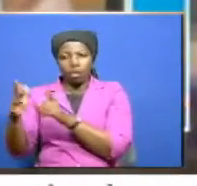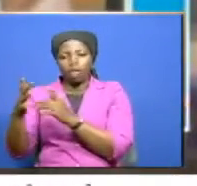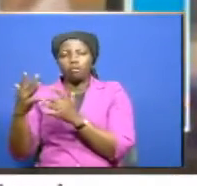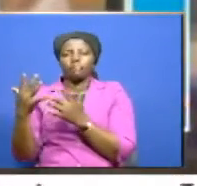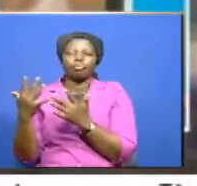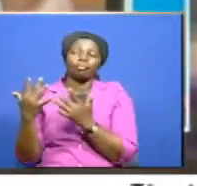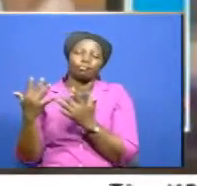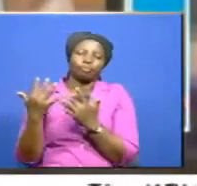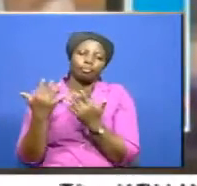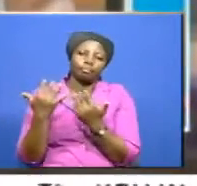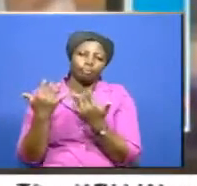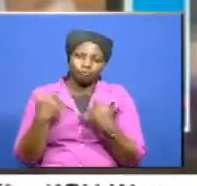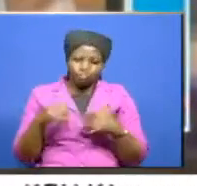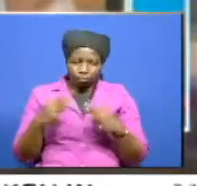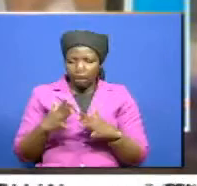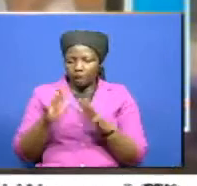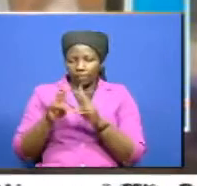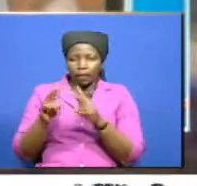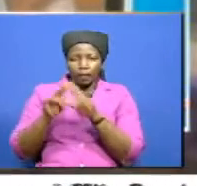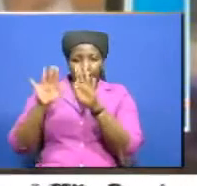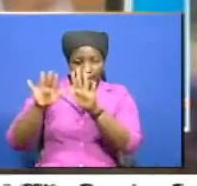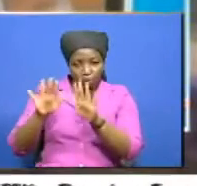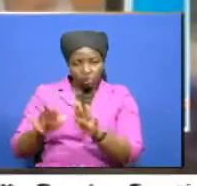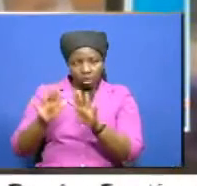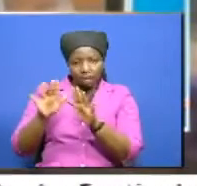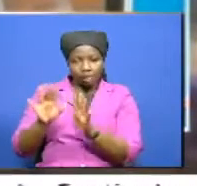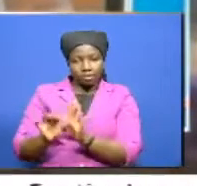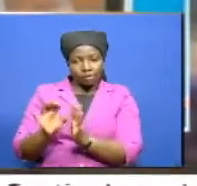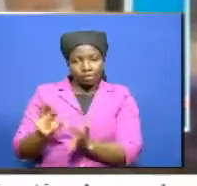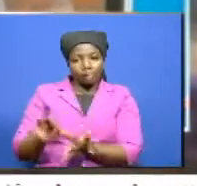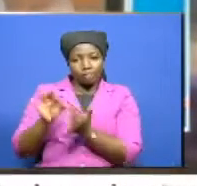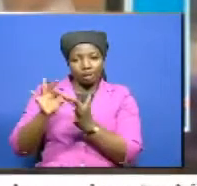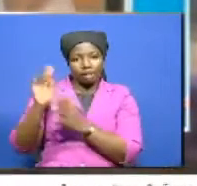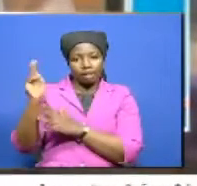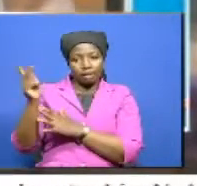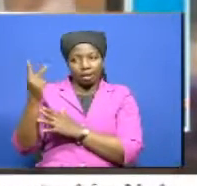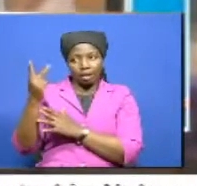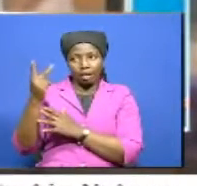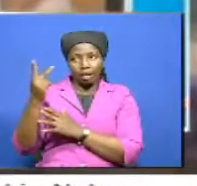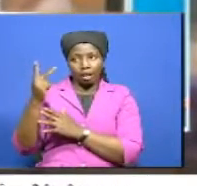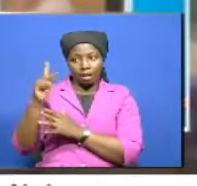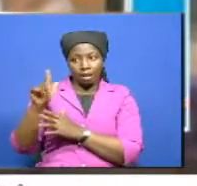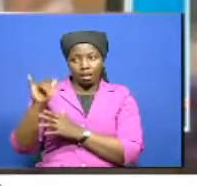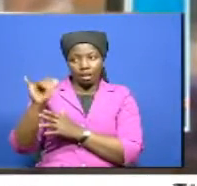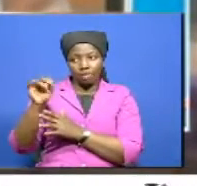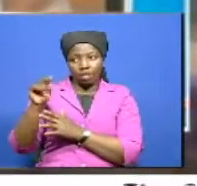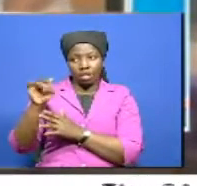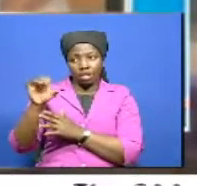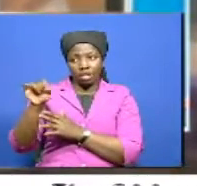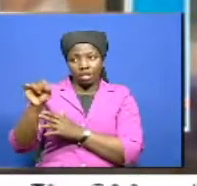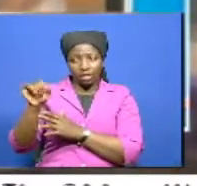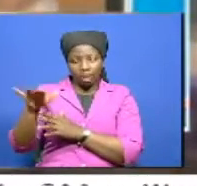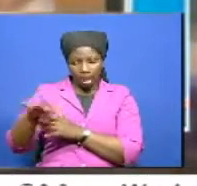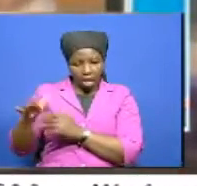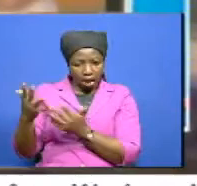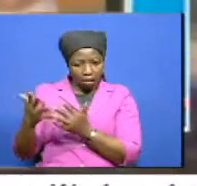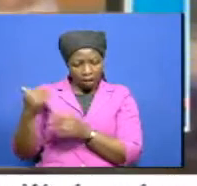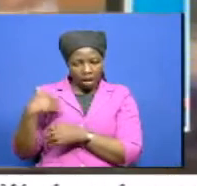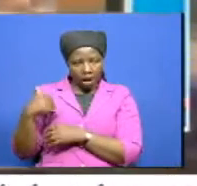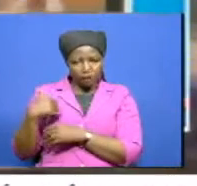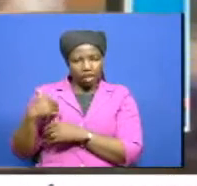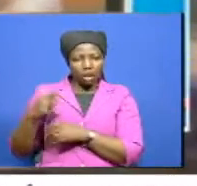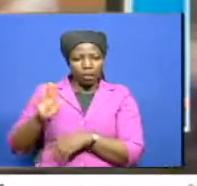we keep on, especially the Kenya Lionesses, where, you know, women's rugby is picking up, to keep on identifying younger players